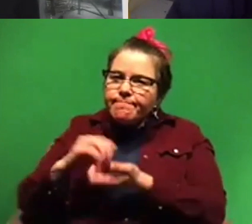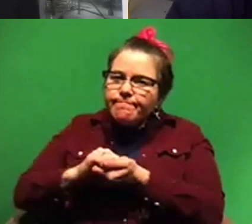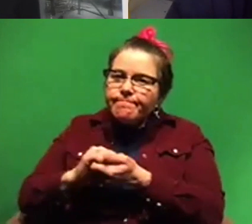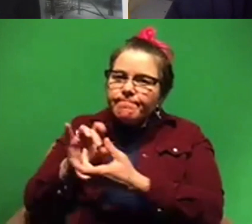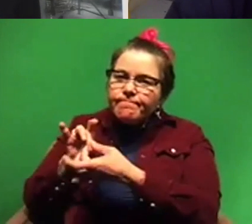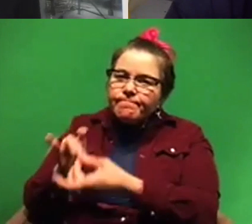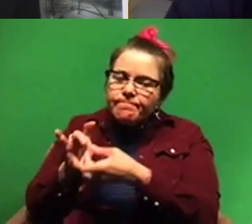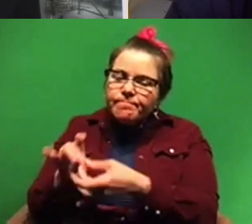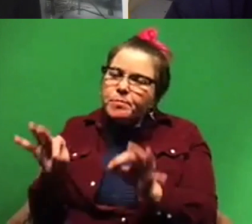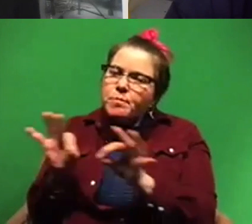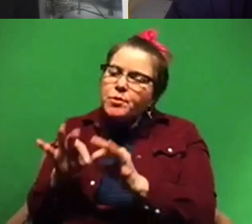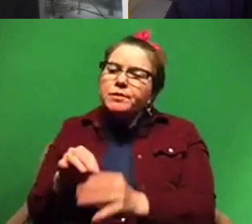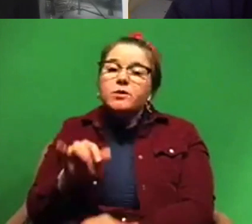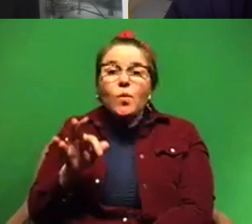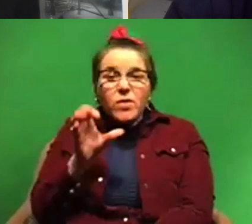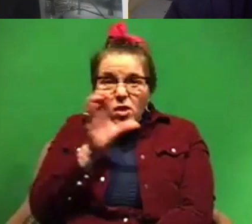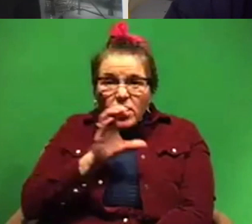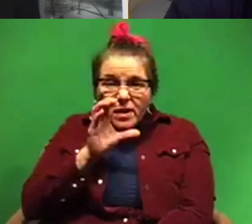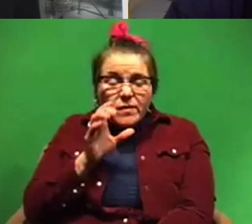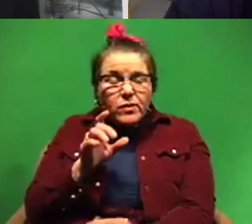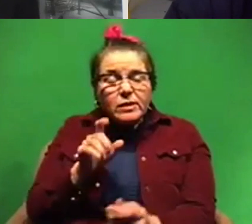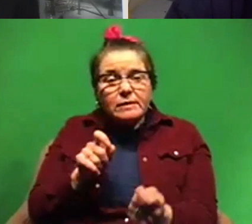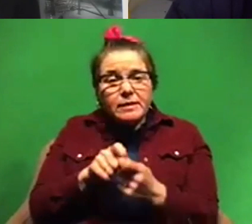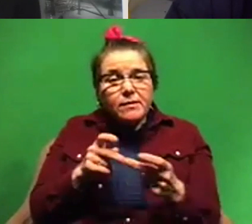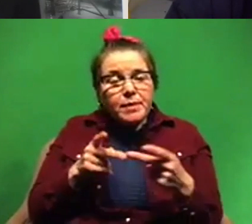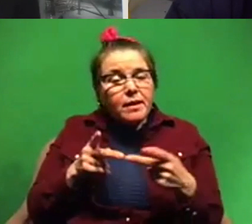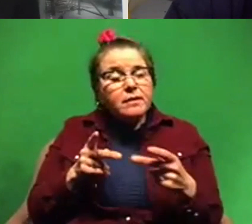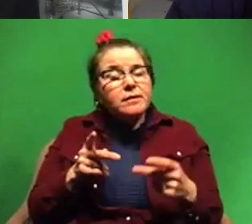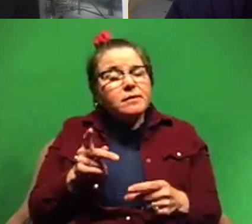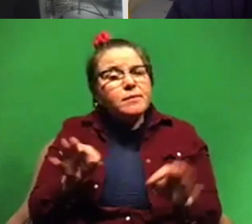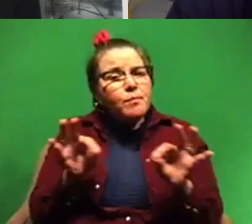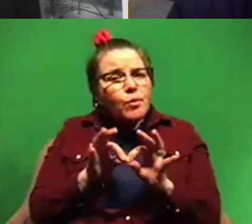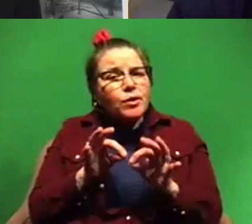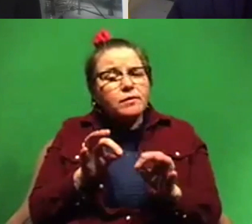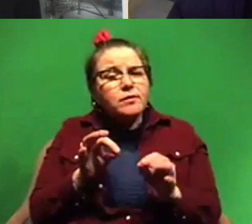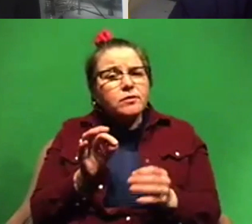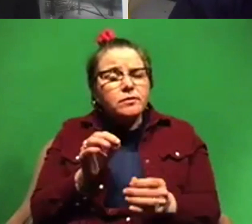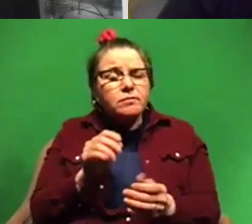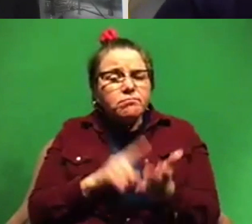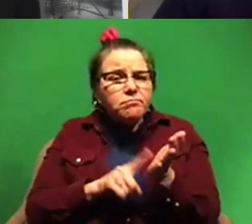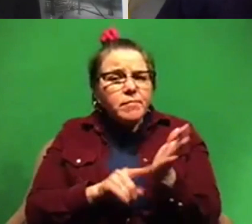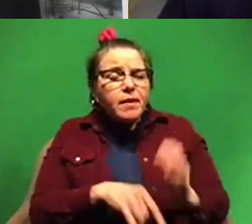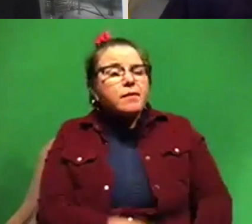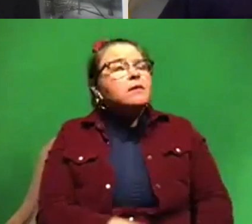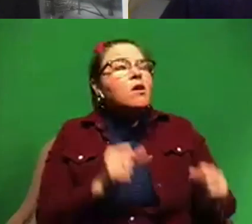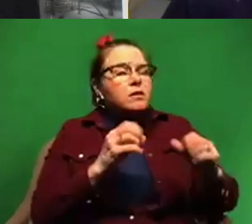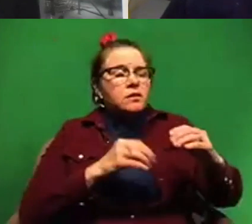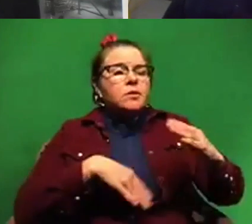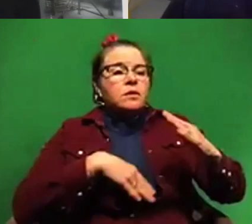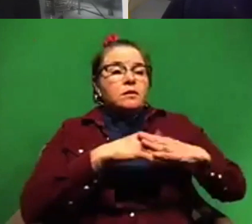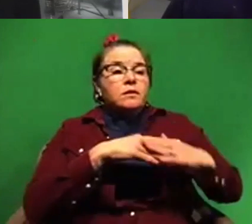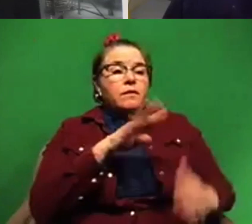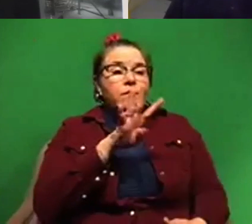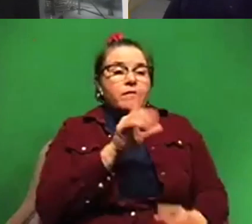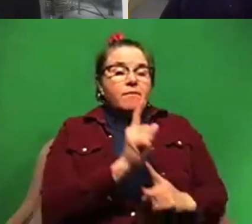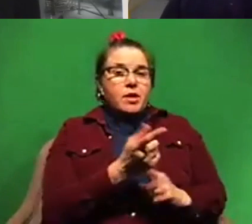So if you're looking for somewhere to go, that's something to look for. Awesome. So we try to keep these to about 45 minutes,